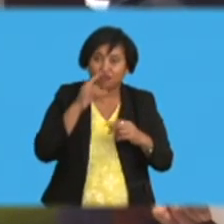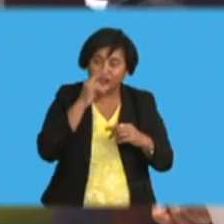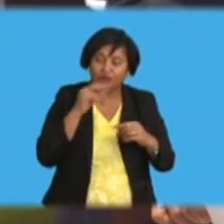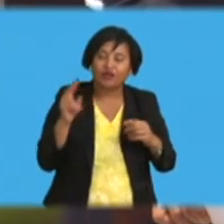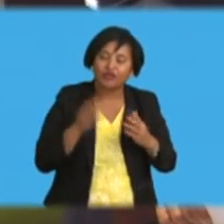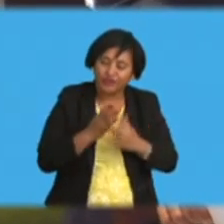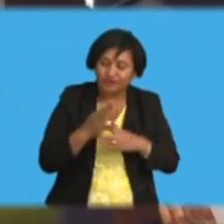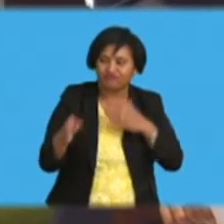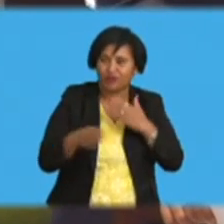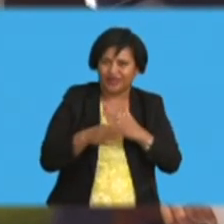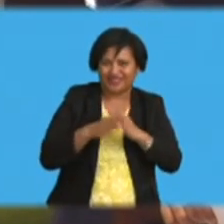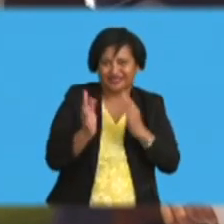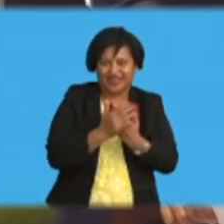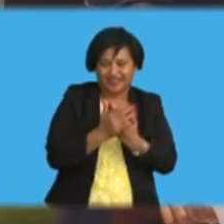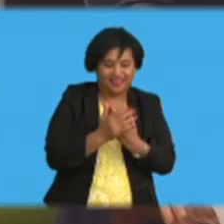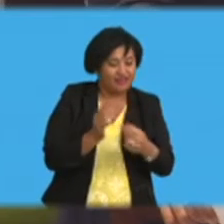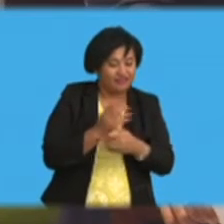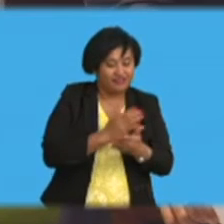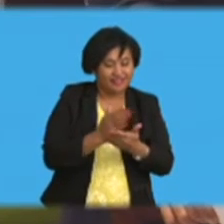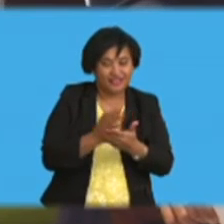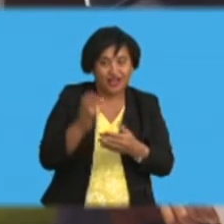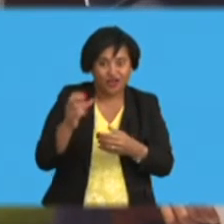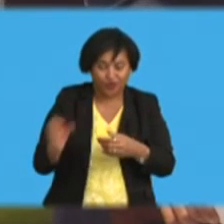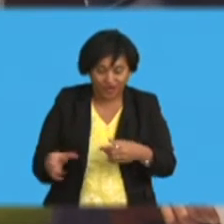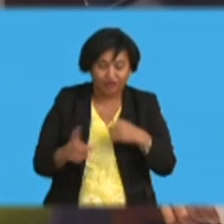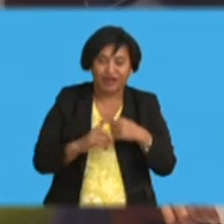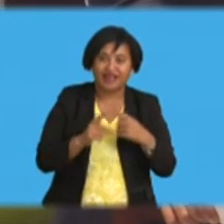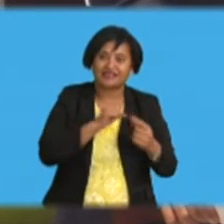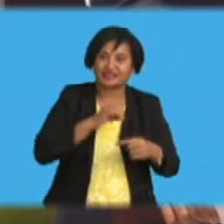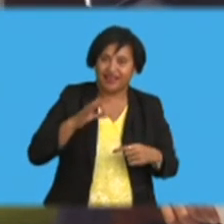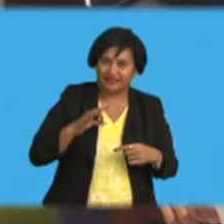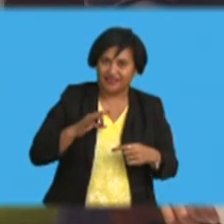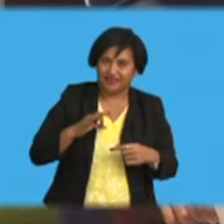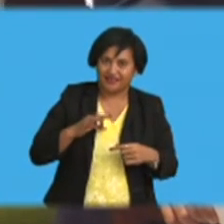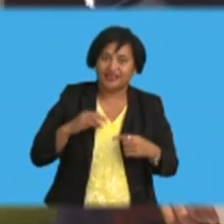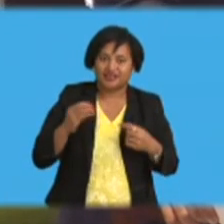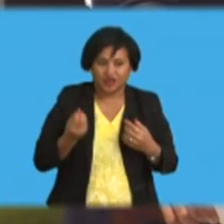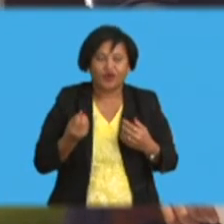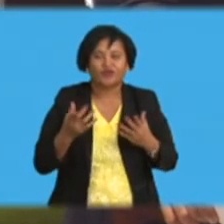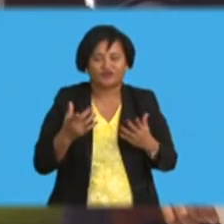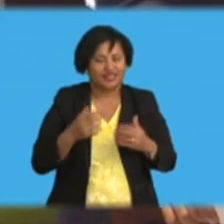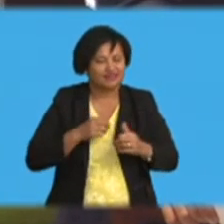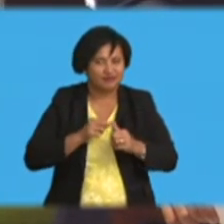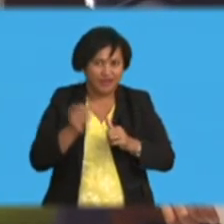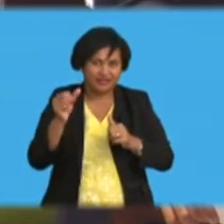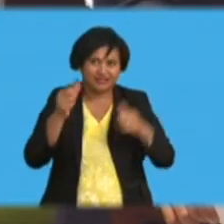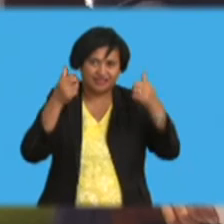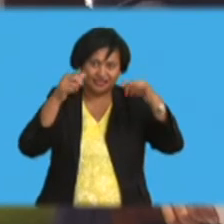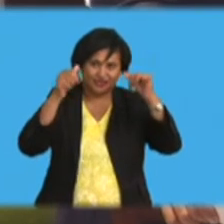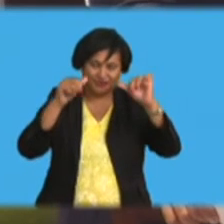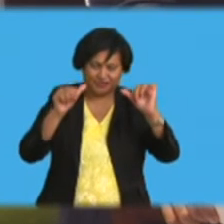shareholders, management and staff. And while 2017 is a good financial year, we are mindful that aviation is one of the most cutthroat industries in the